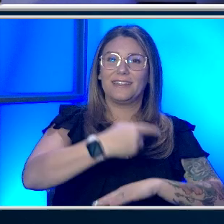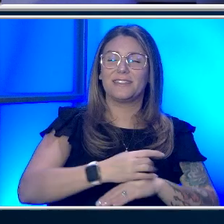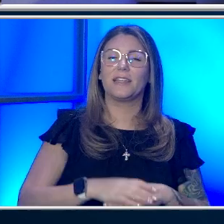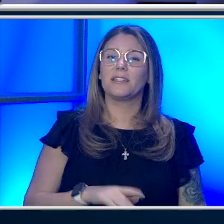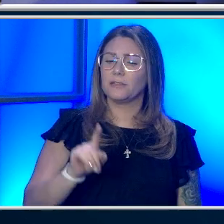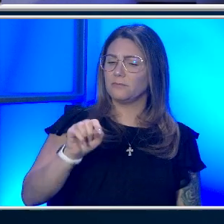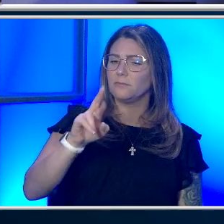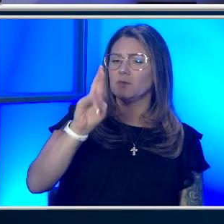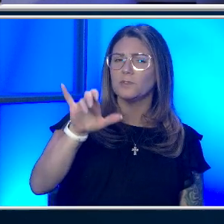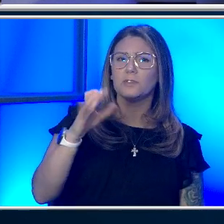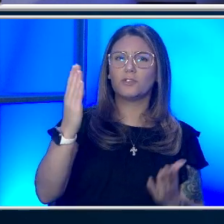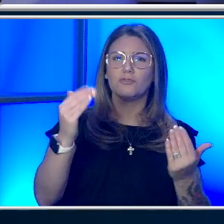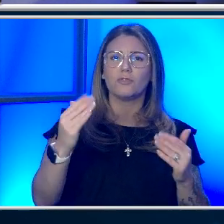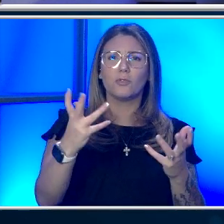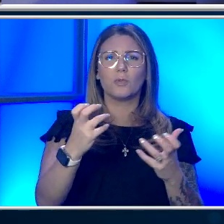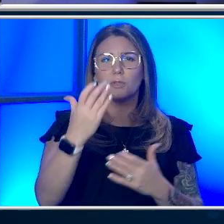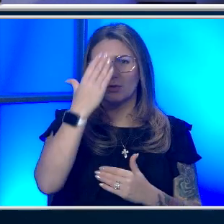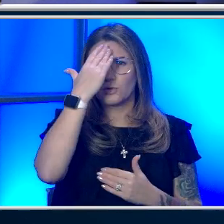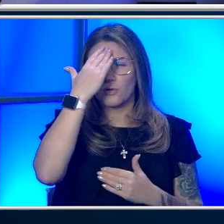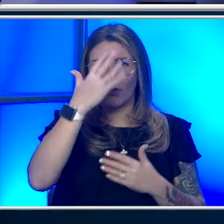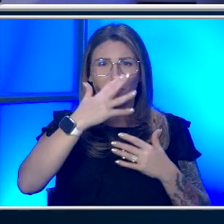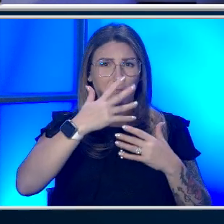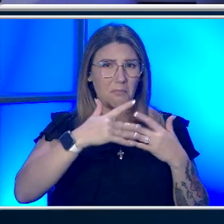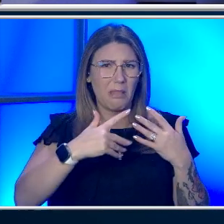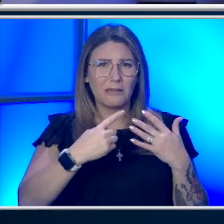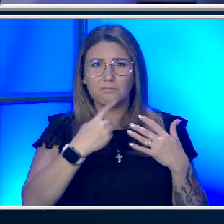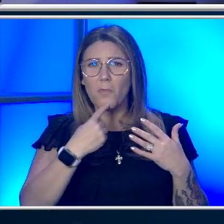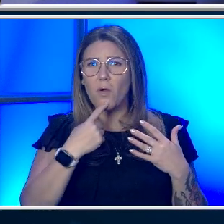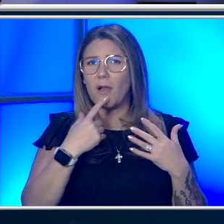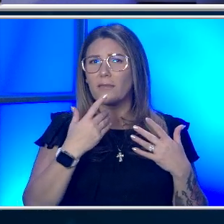blood go bad? When does it go bad? How long can it sit on the shelf?